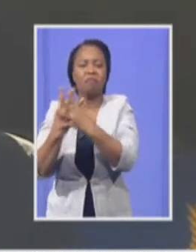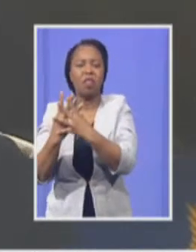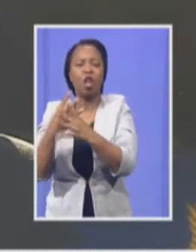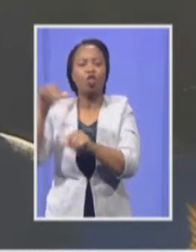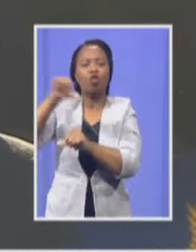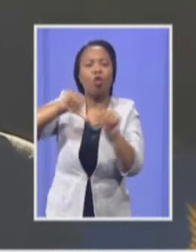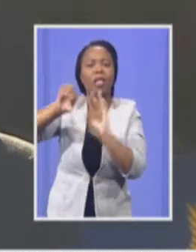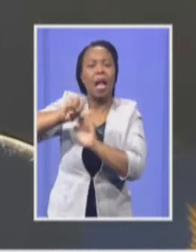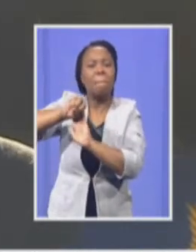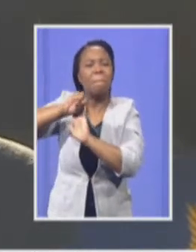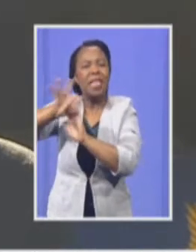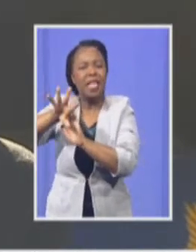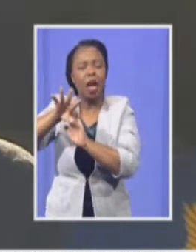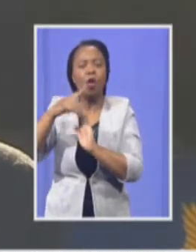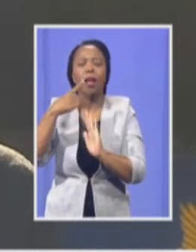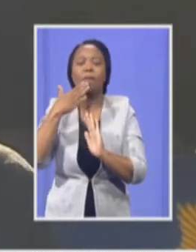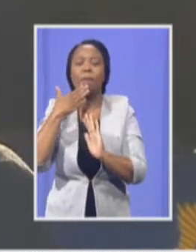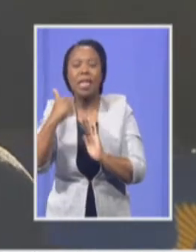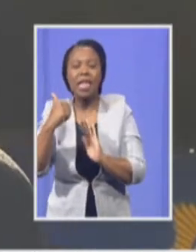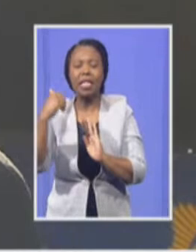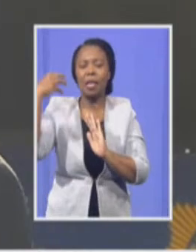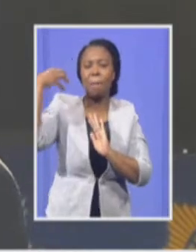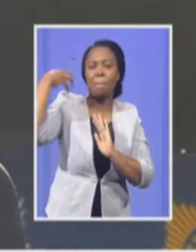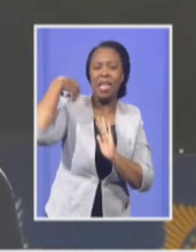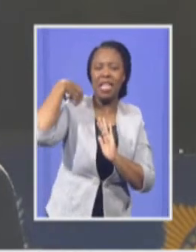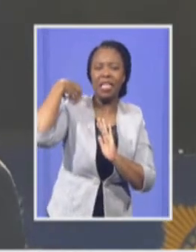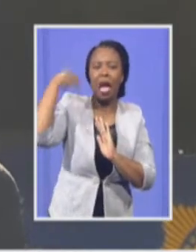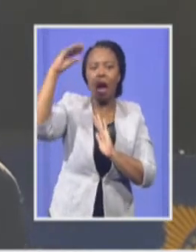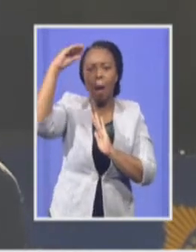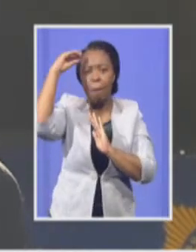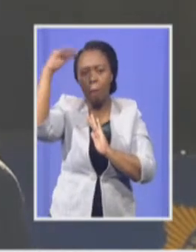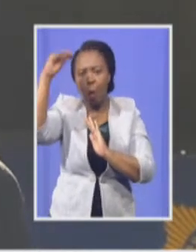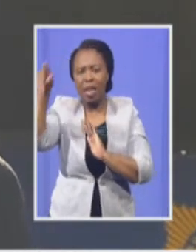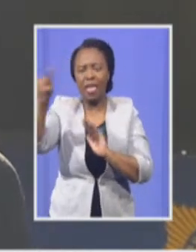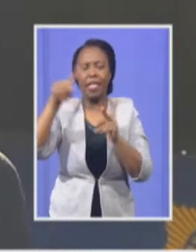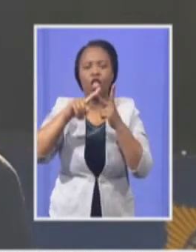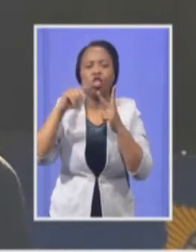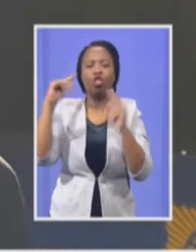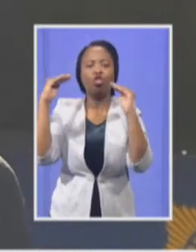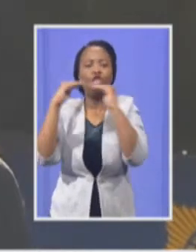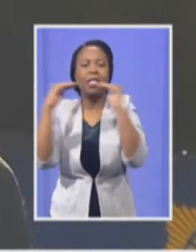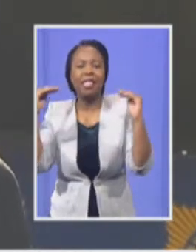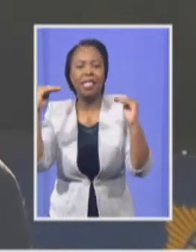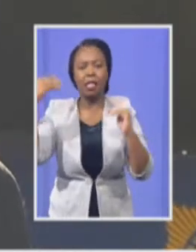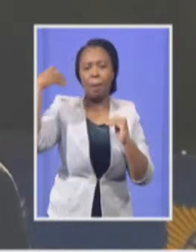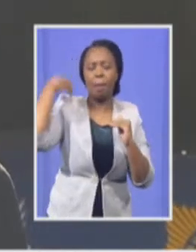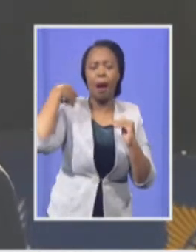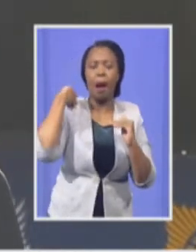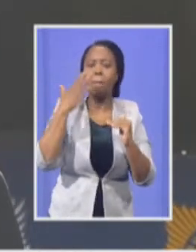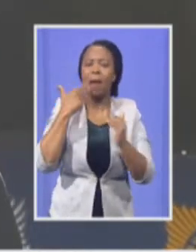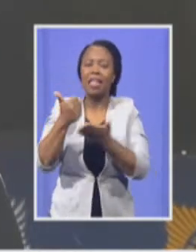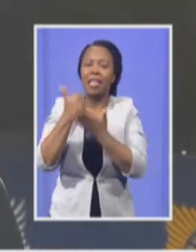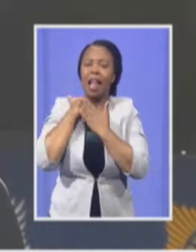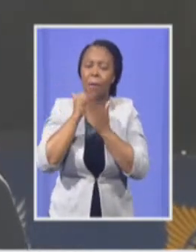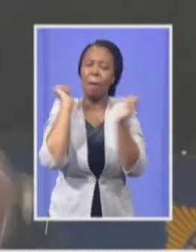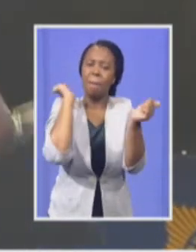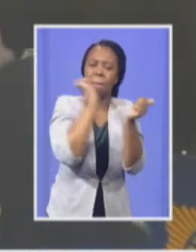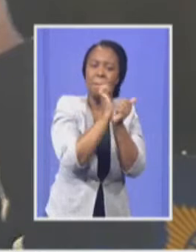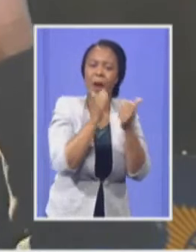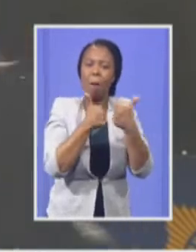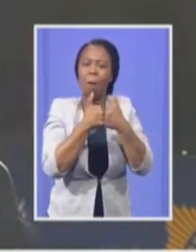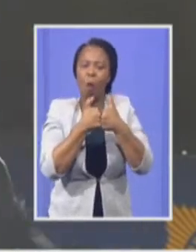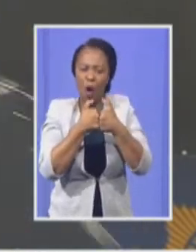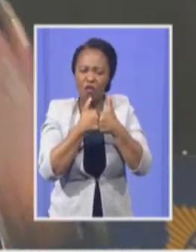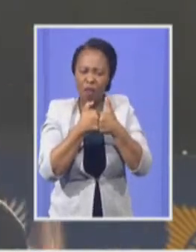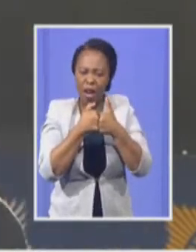wacela uminister wamaphoyisa nominister wejustice ukuthi bamsize babophe iboyfriend yakhe